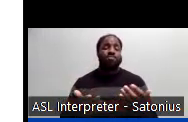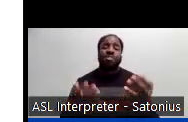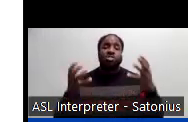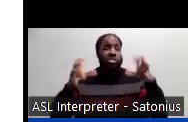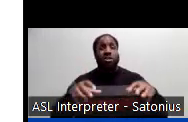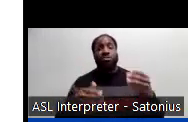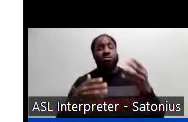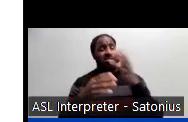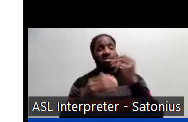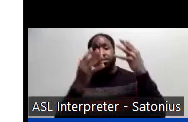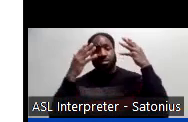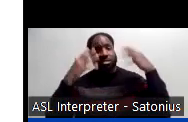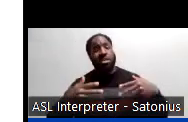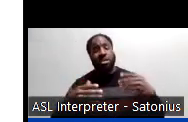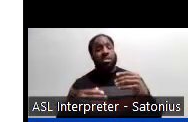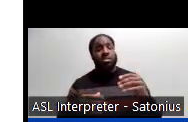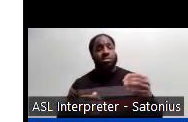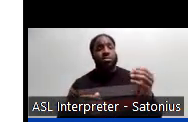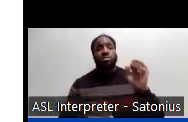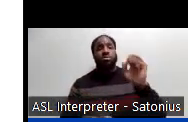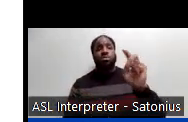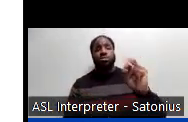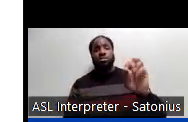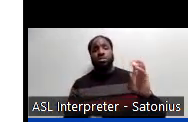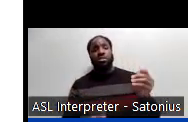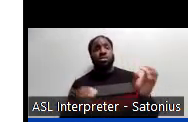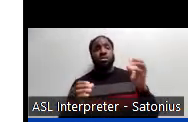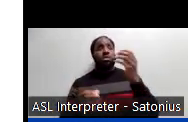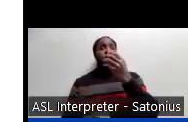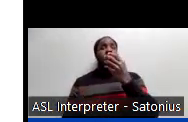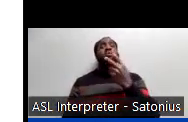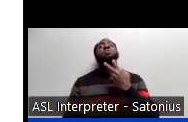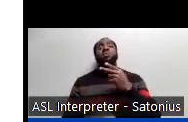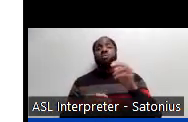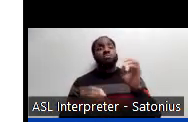shocked, saddened, stunned, speechless, angry,